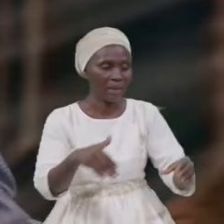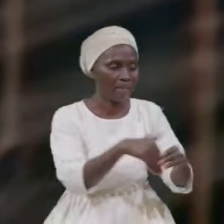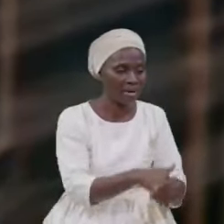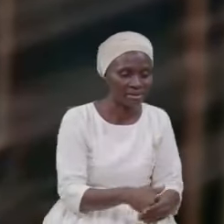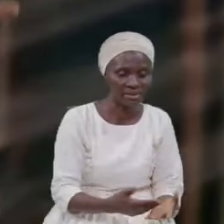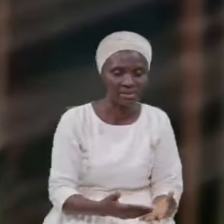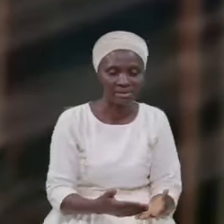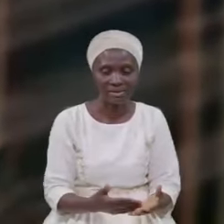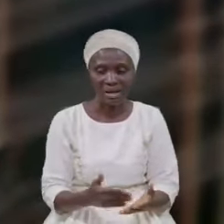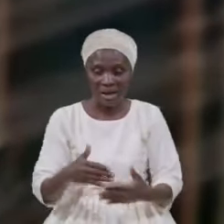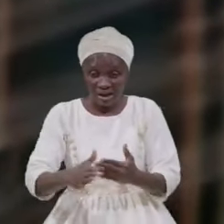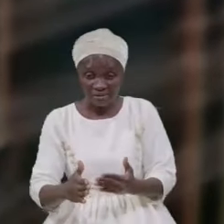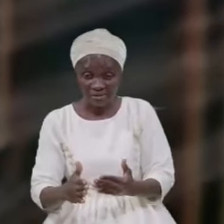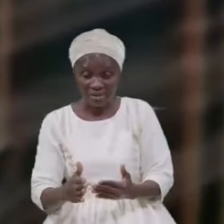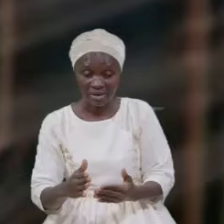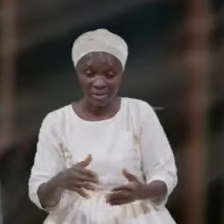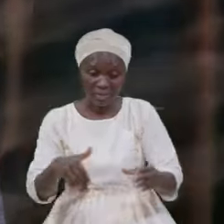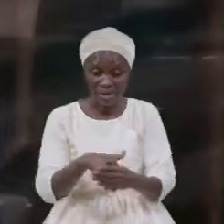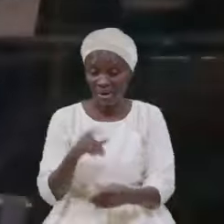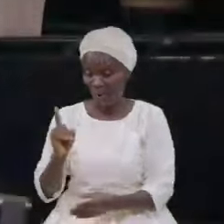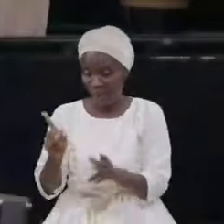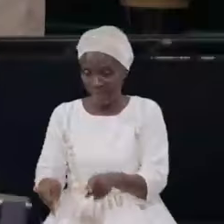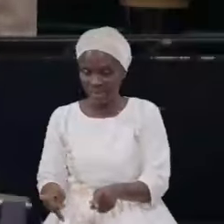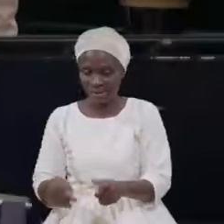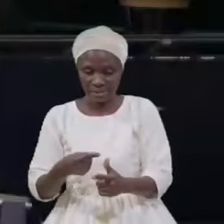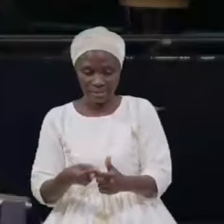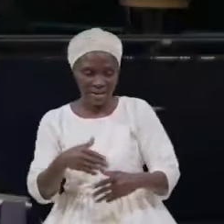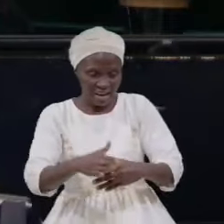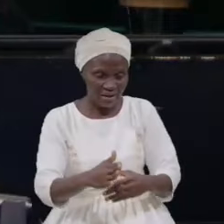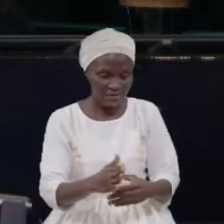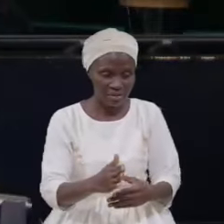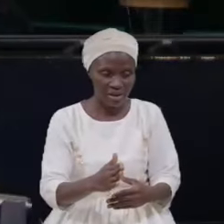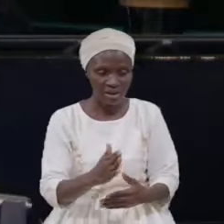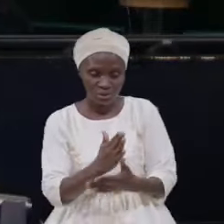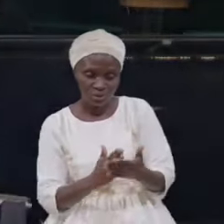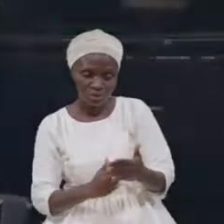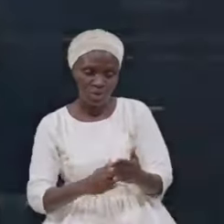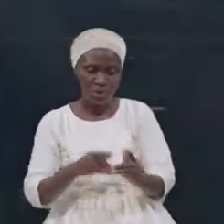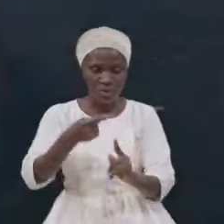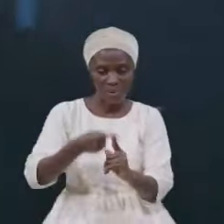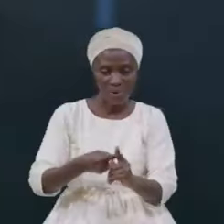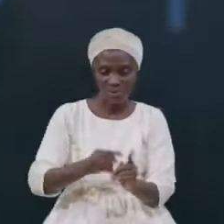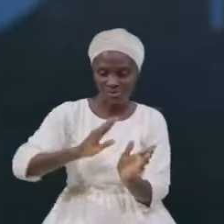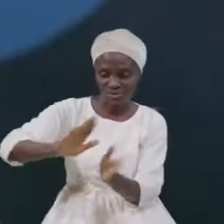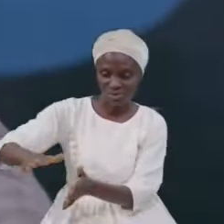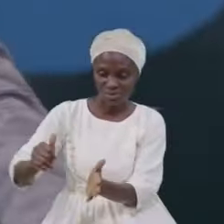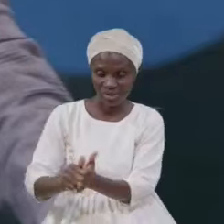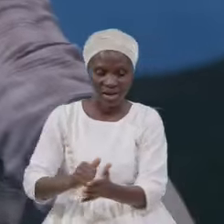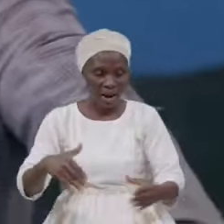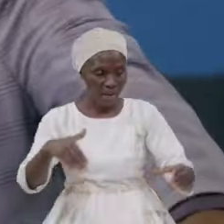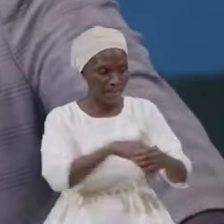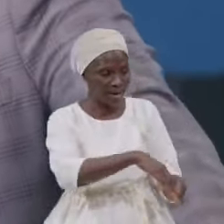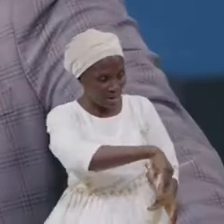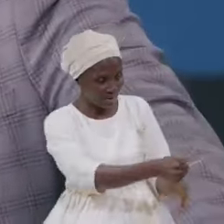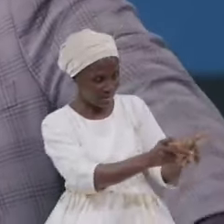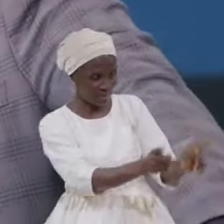they drop that and marry another one. And after some months, they drop that and marry another one.